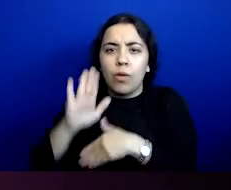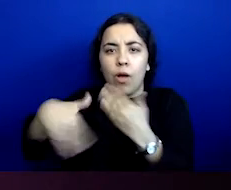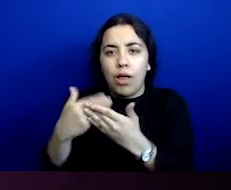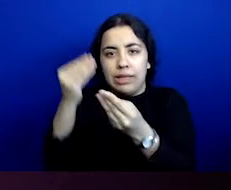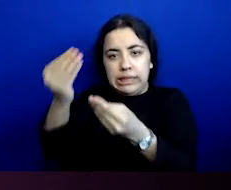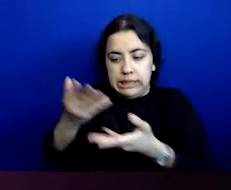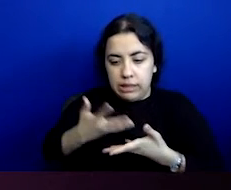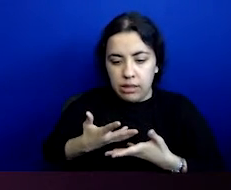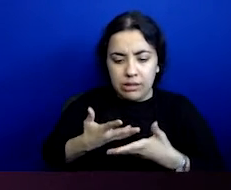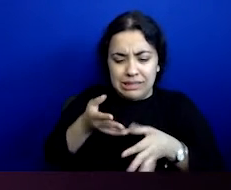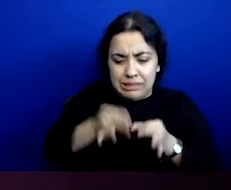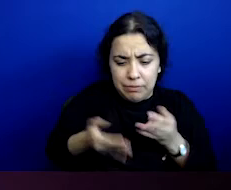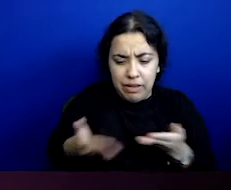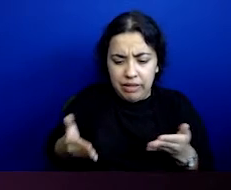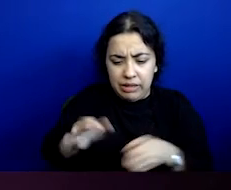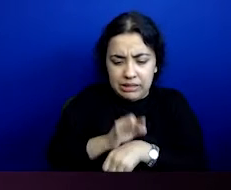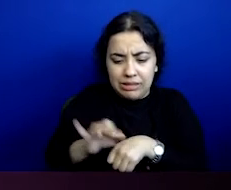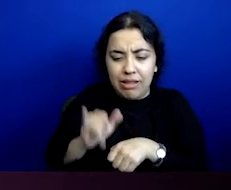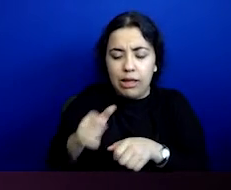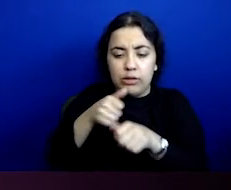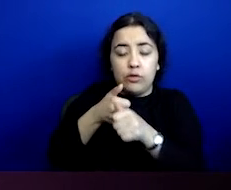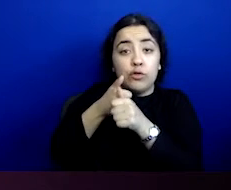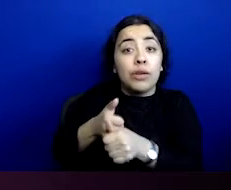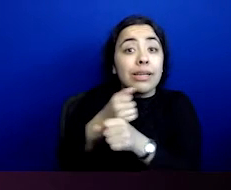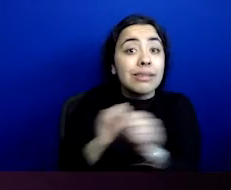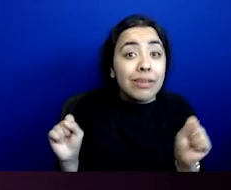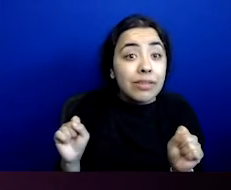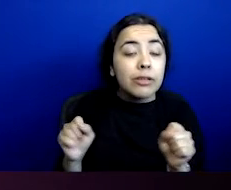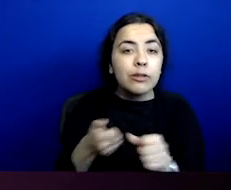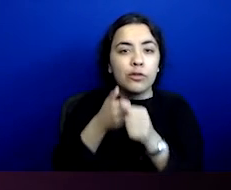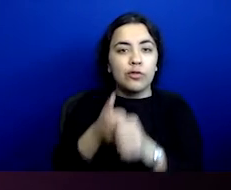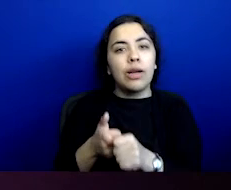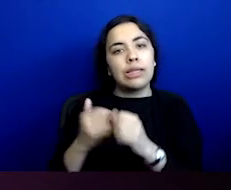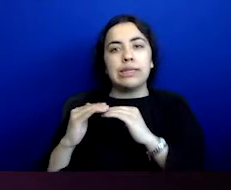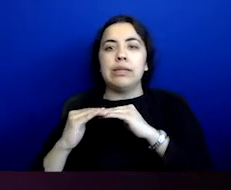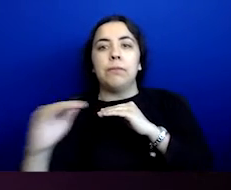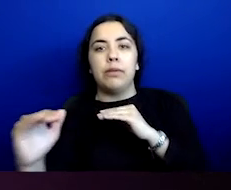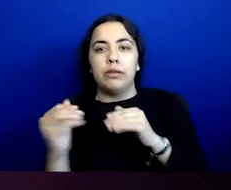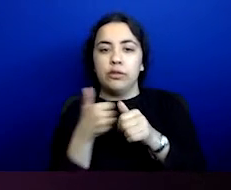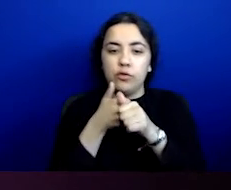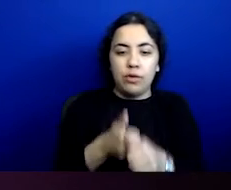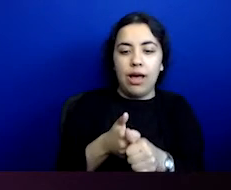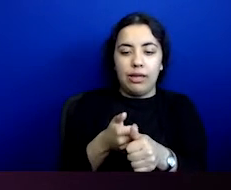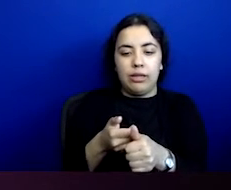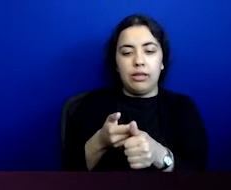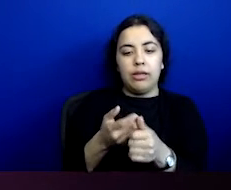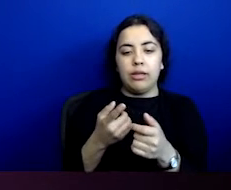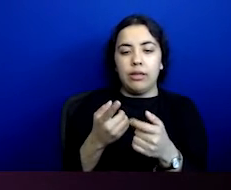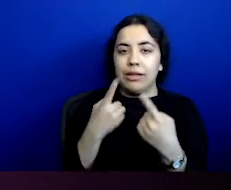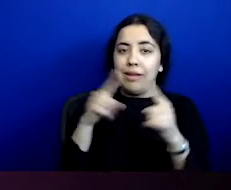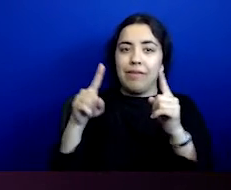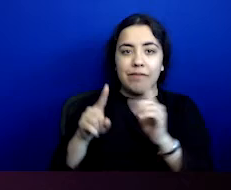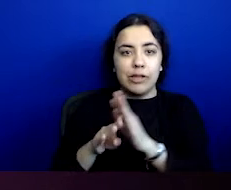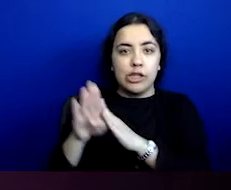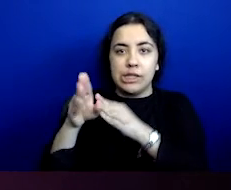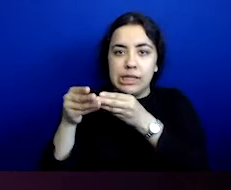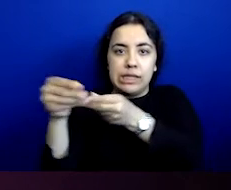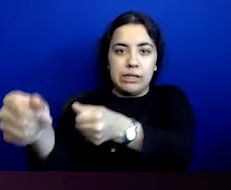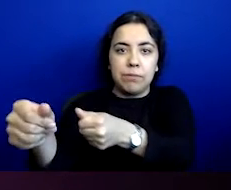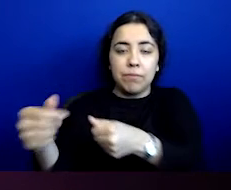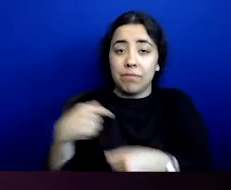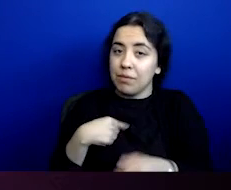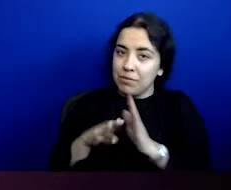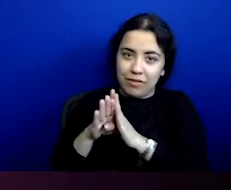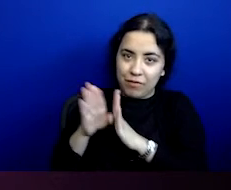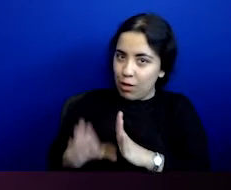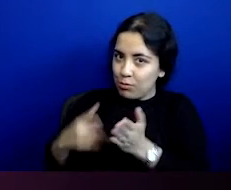data to do simple things like track how safety is, track sustainability, and track efficiency. I know I'm at a developer talk, and I'm going to get to why this